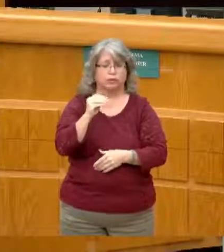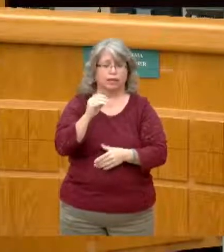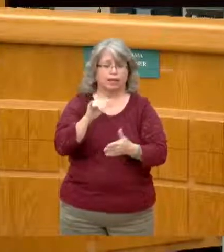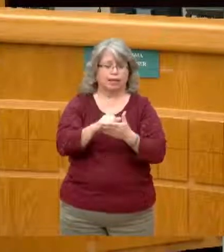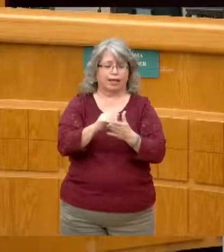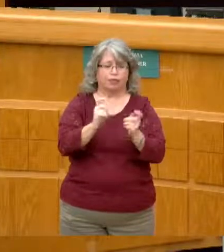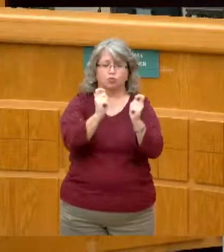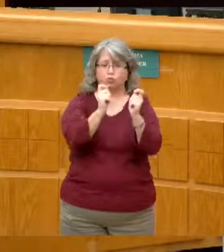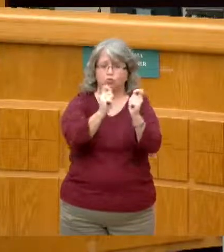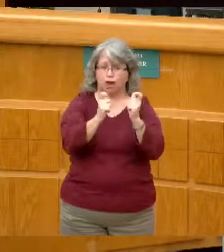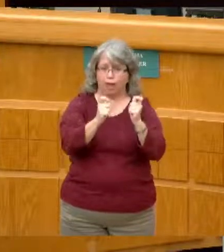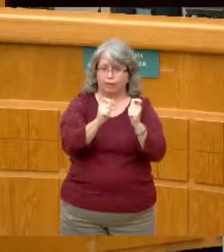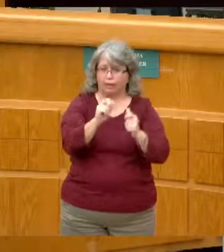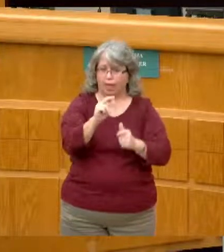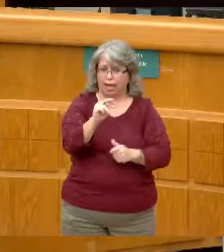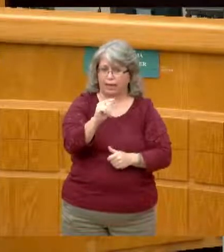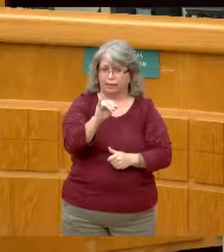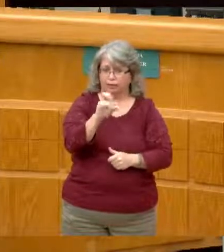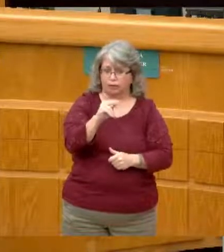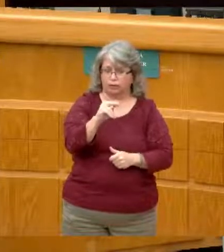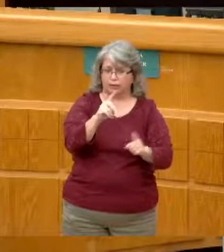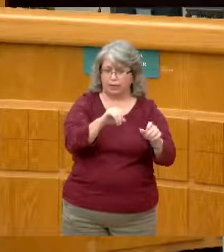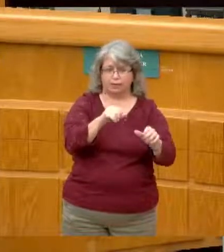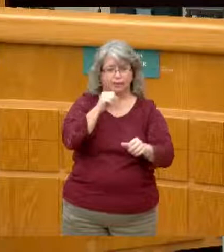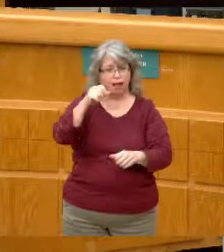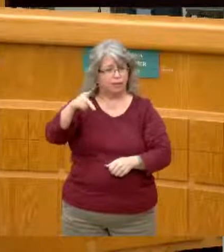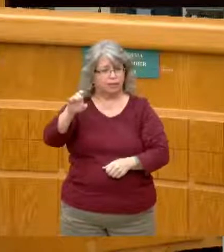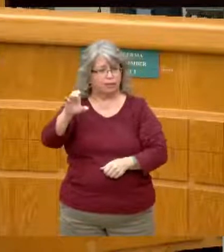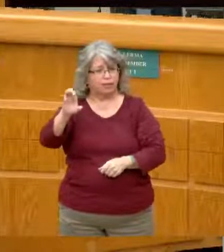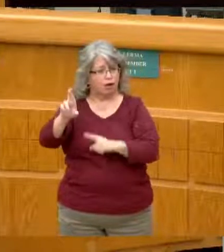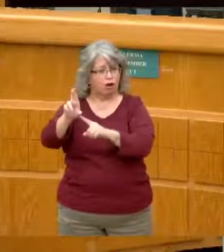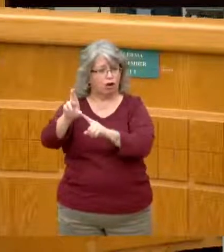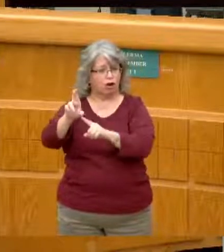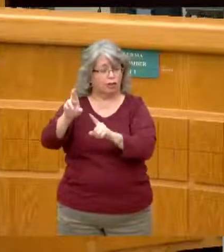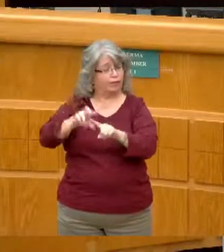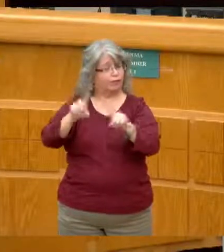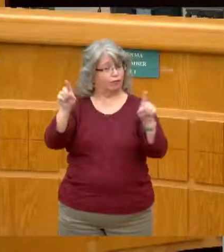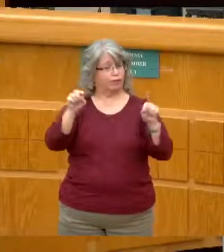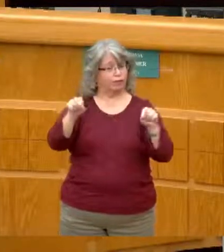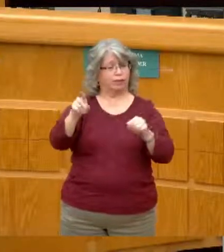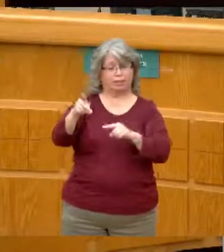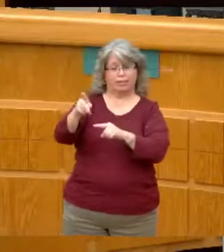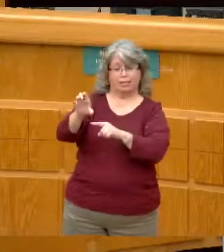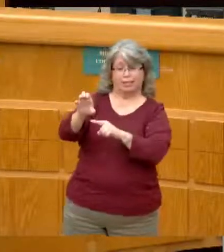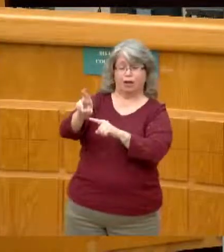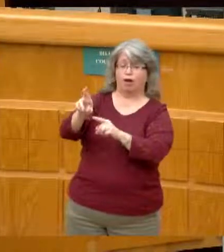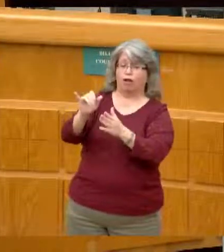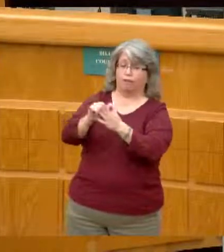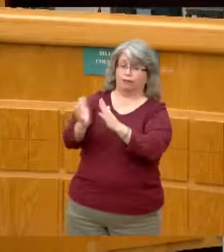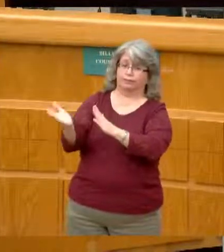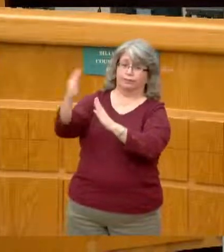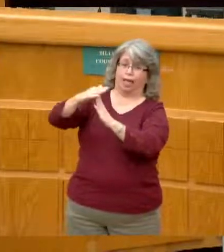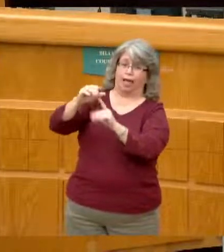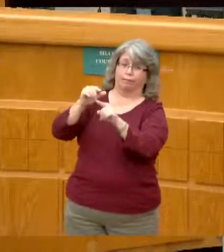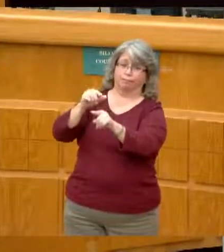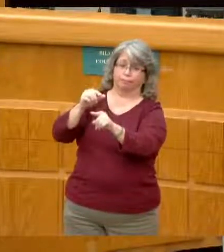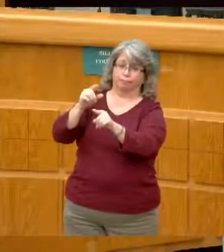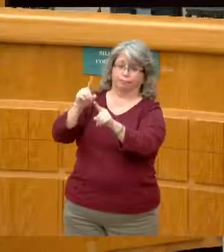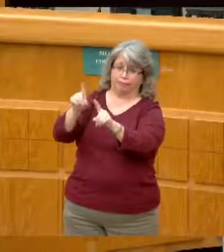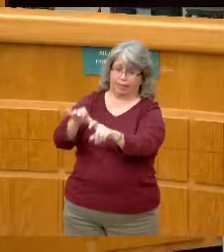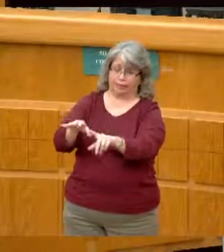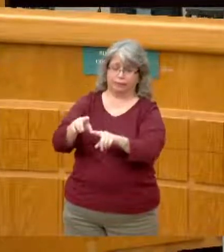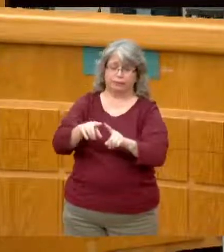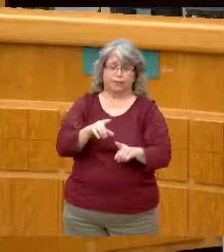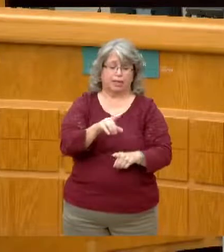antigen test. This is not a PCR. There's a key difference. The PCR is the gold standard to identify COVID-19. The rapid antigen is not, but it